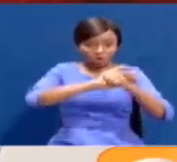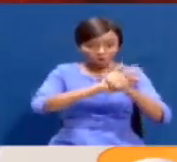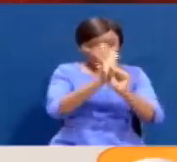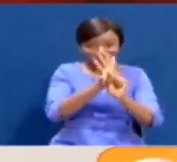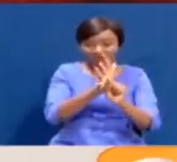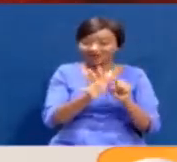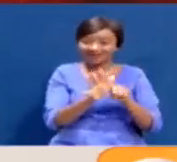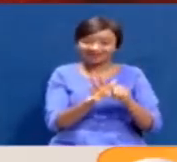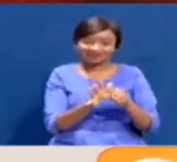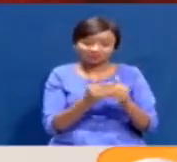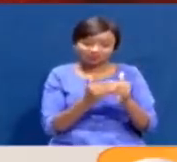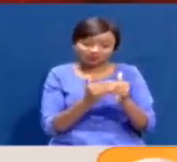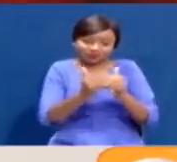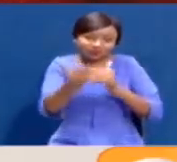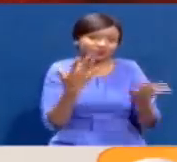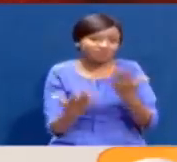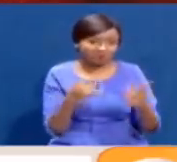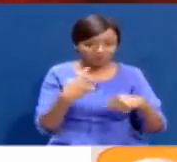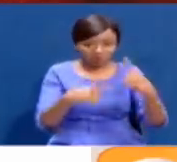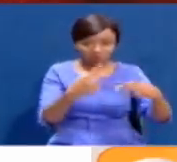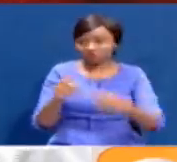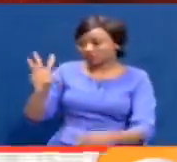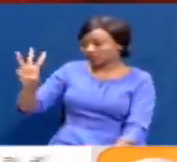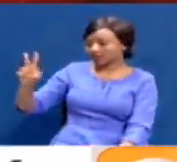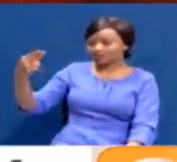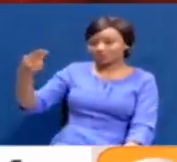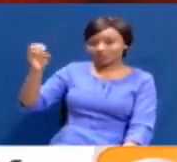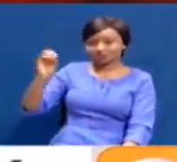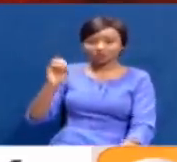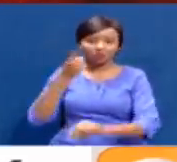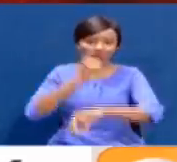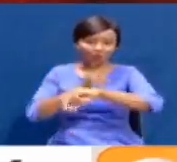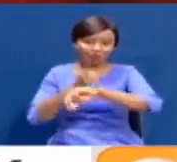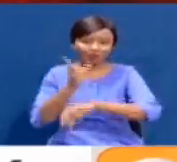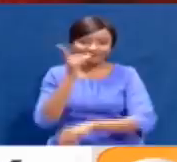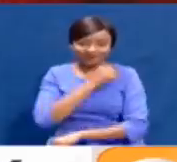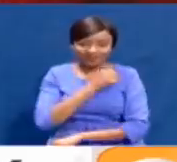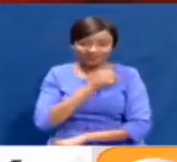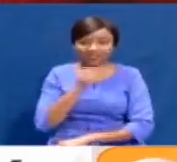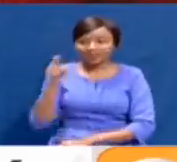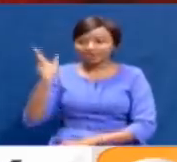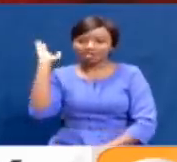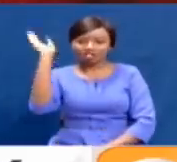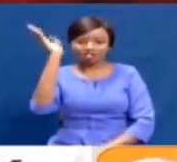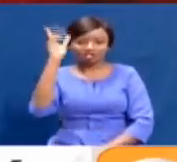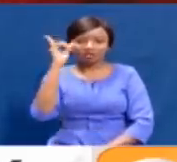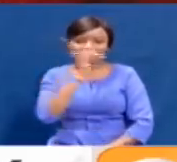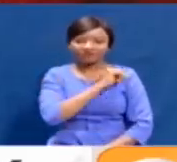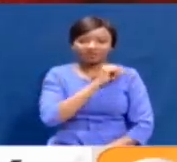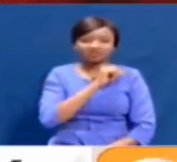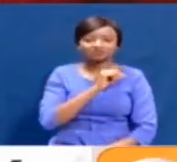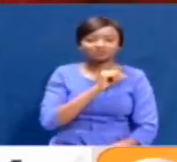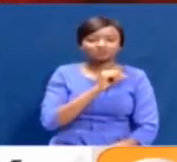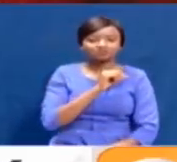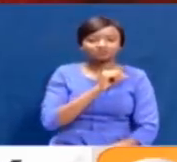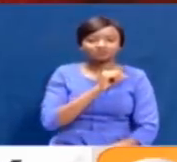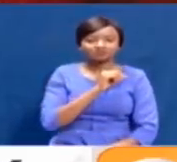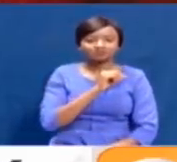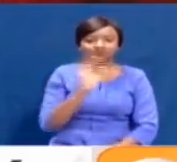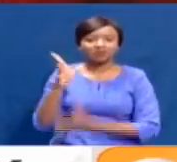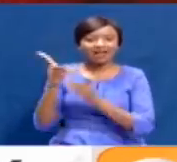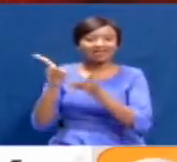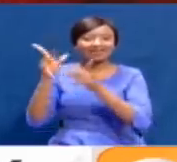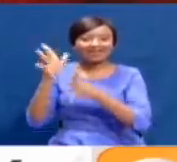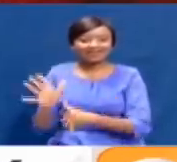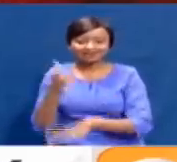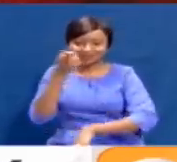Coronavirus may never go away, the World Health Organization has warned. Speaking at a briefing, WHO Emergencies Director Dr. Mike